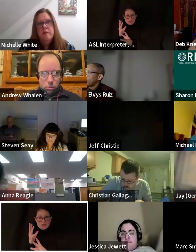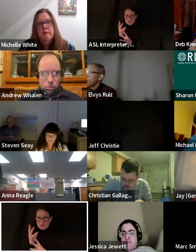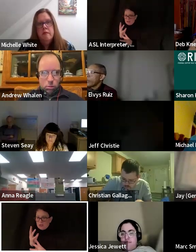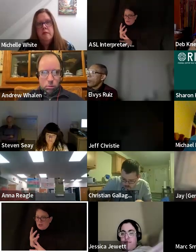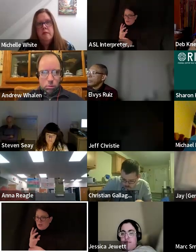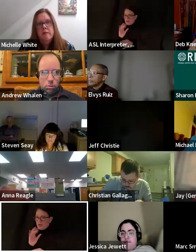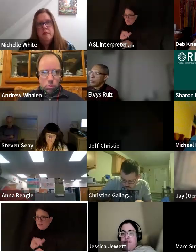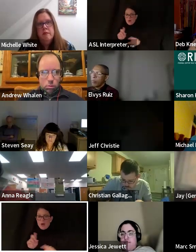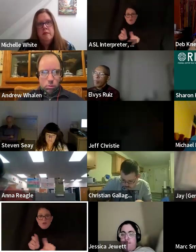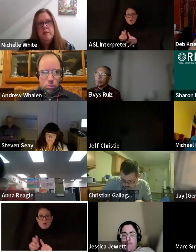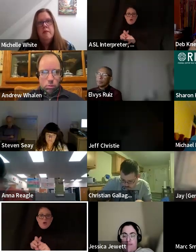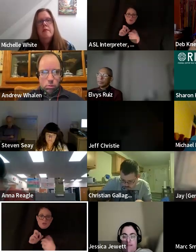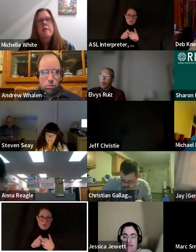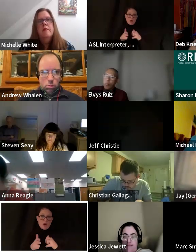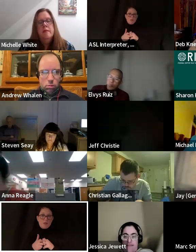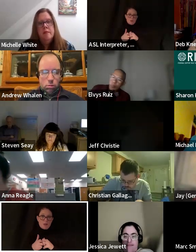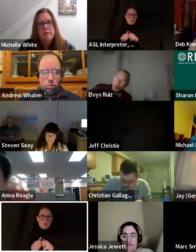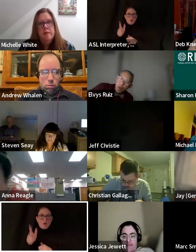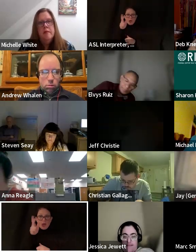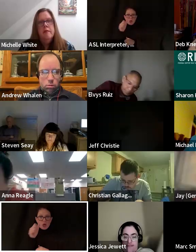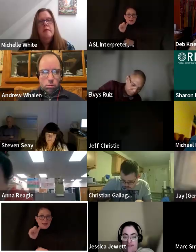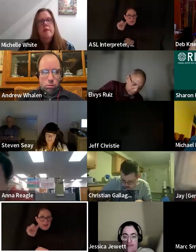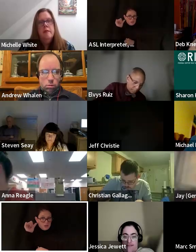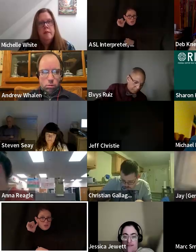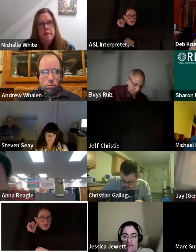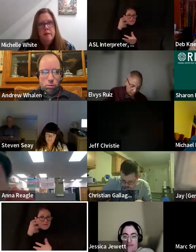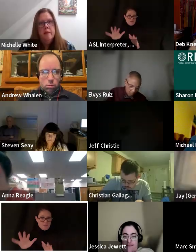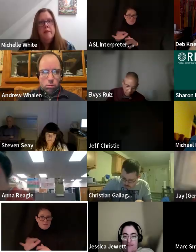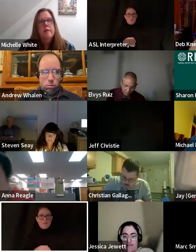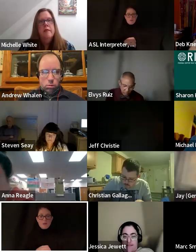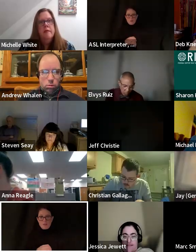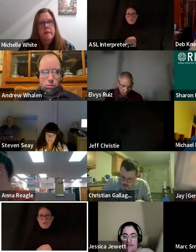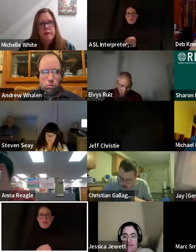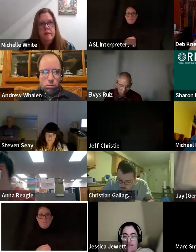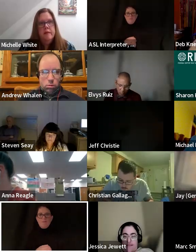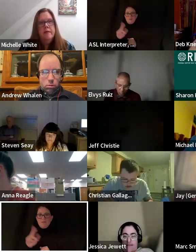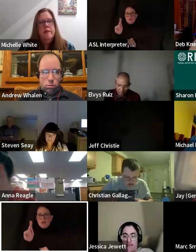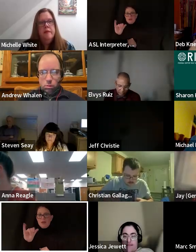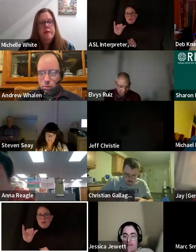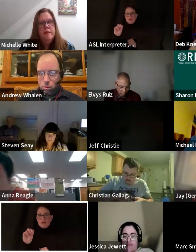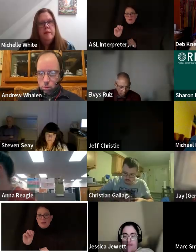that was also a big thing that we heard yesterday. So, Kim?